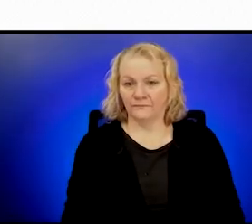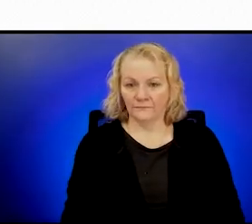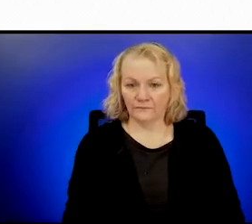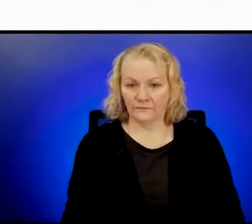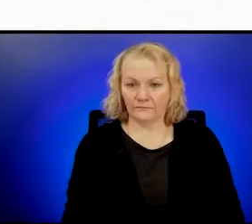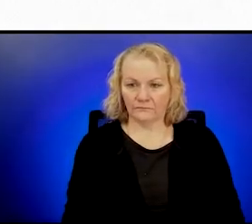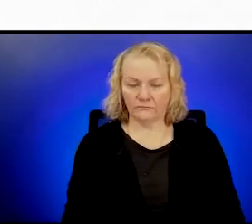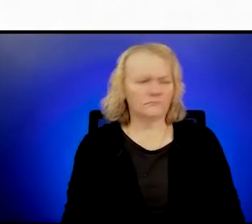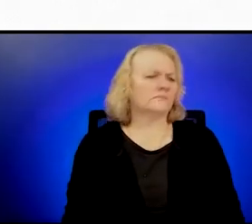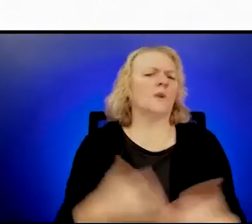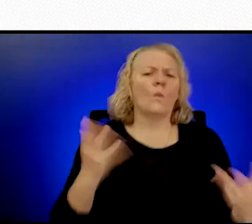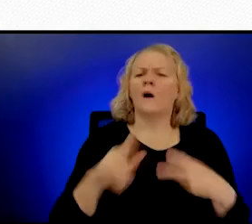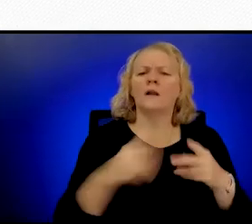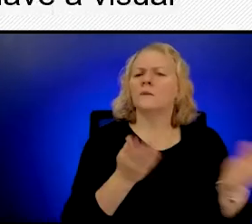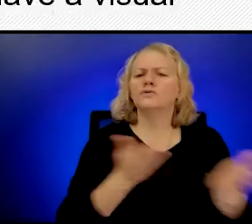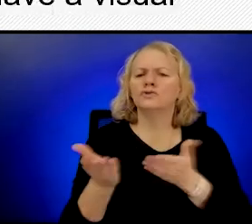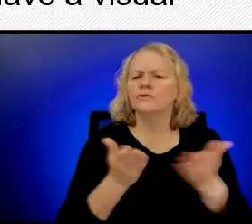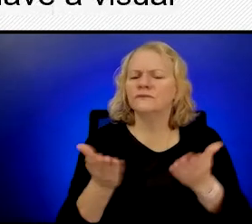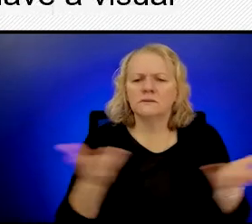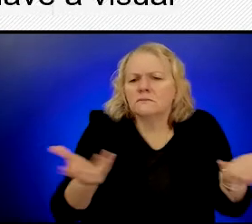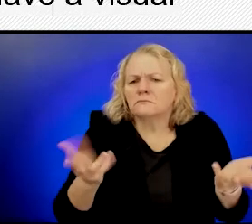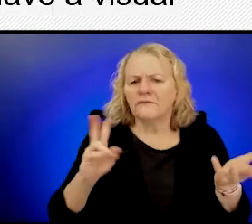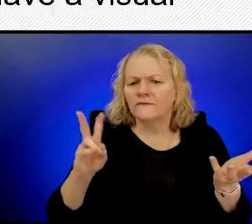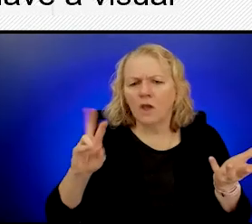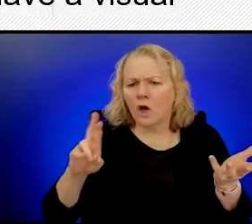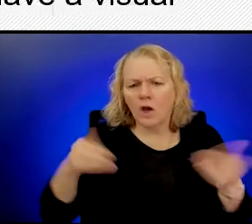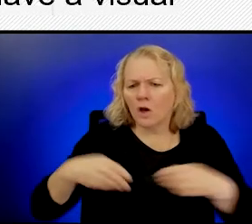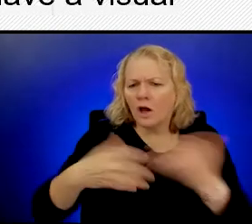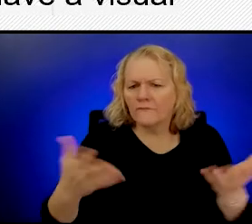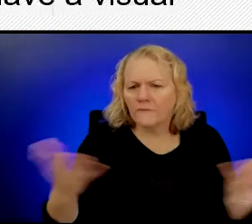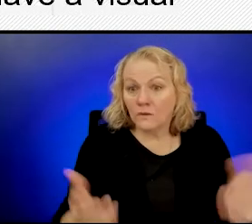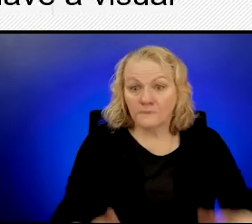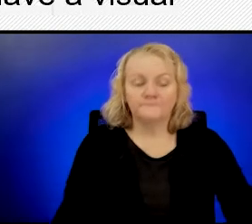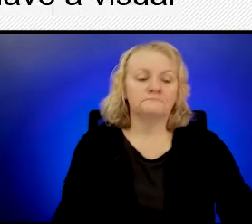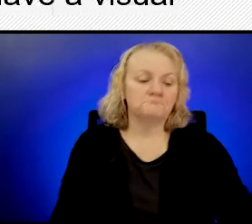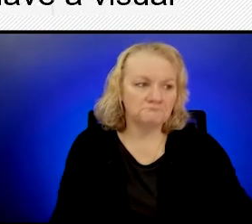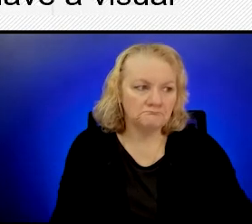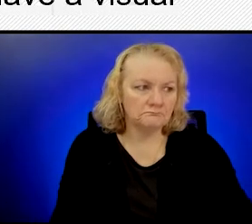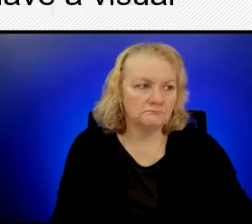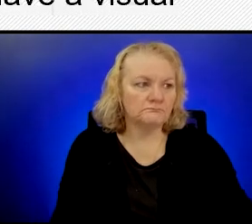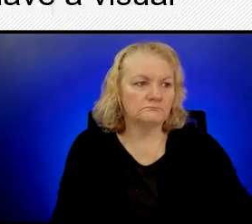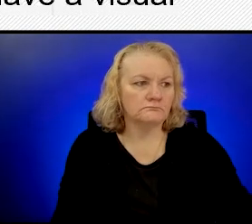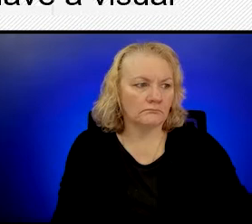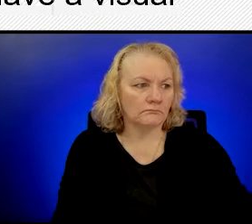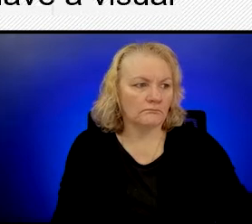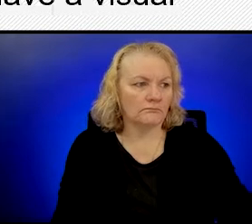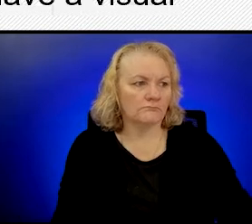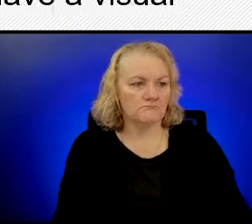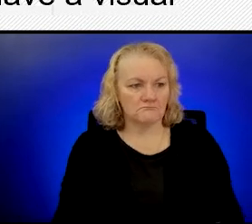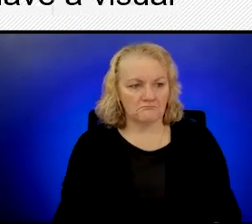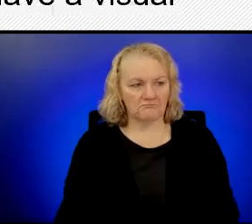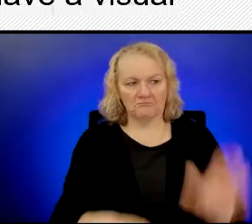So what kind of services do we provide? Well, we provide vocational counseling and